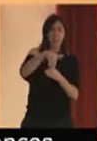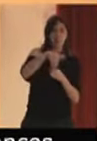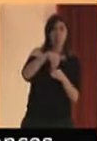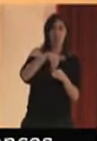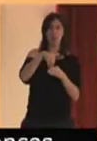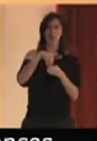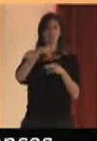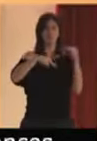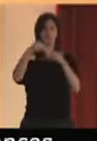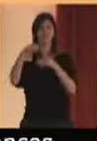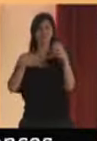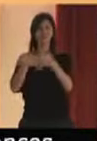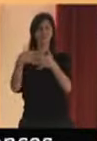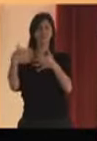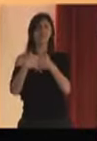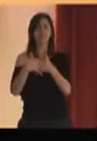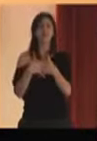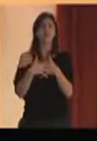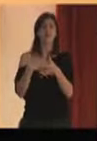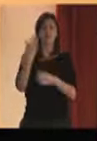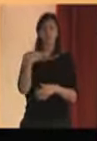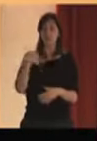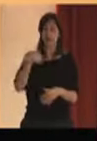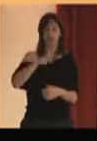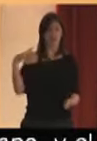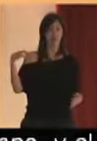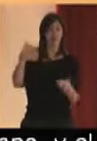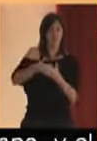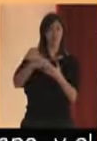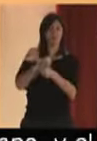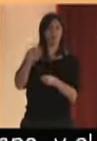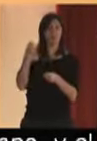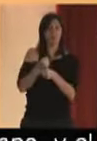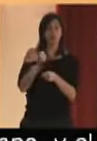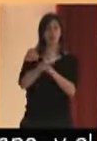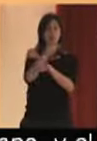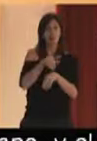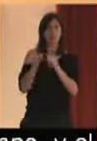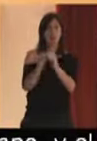there are gaps, and we have been working on this for a while, and